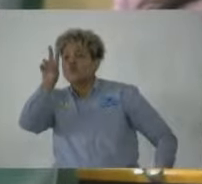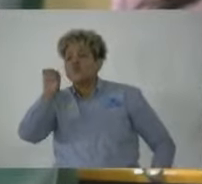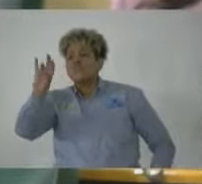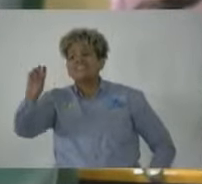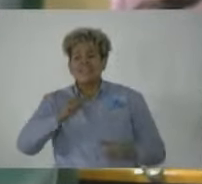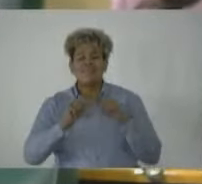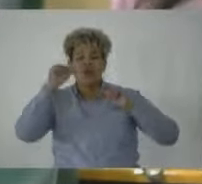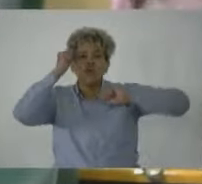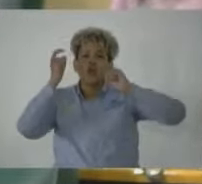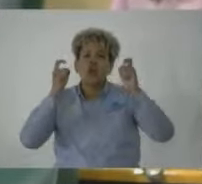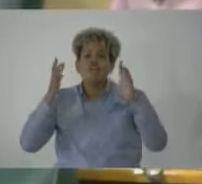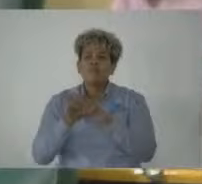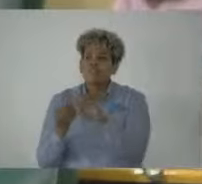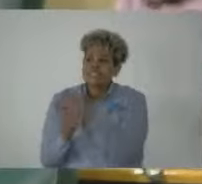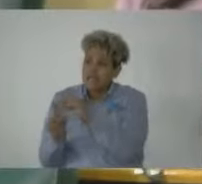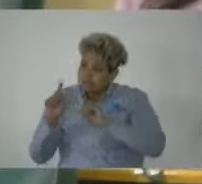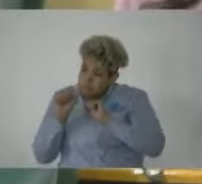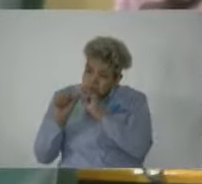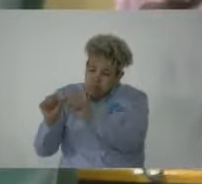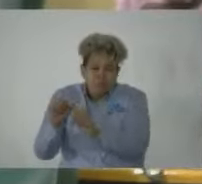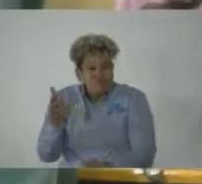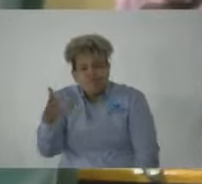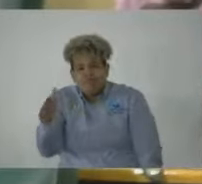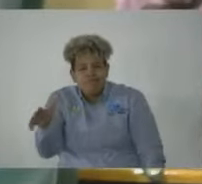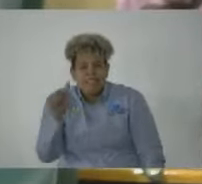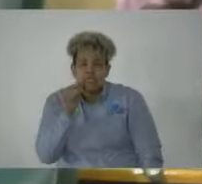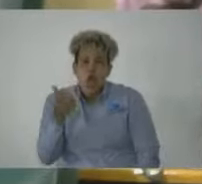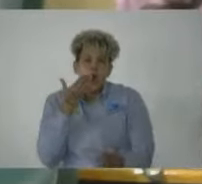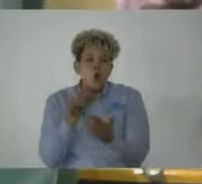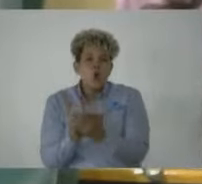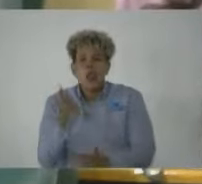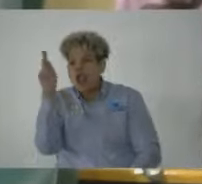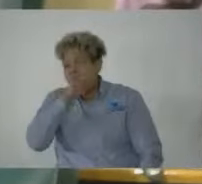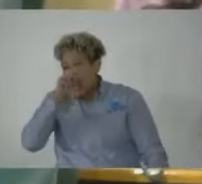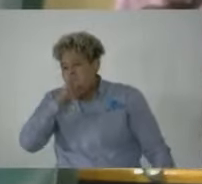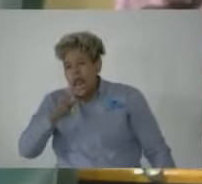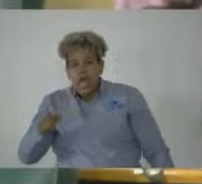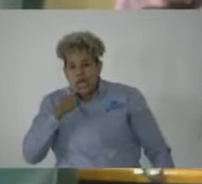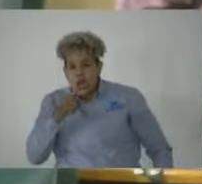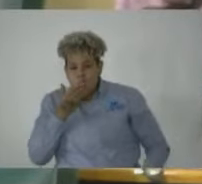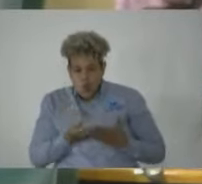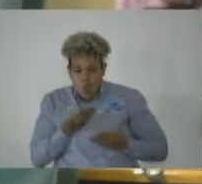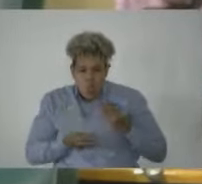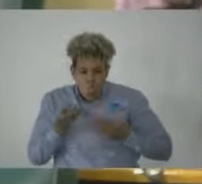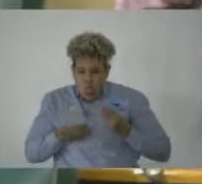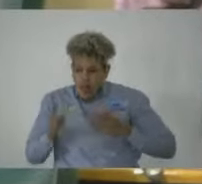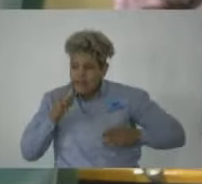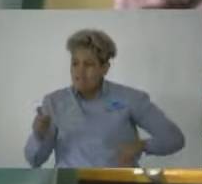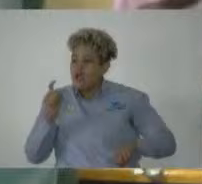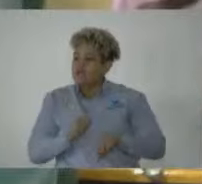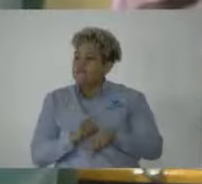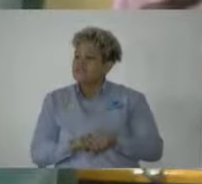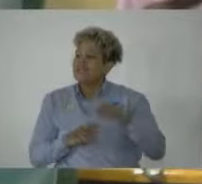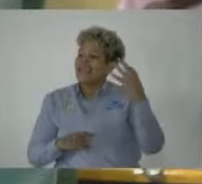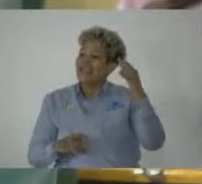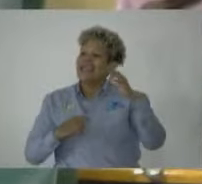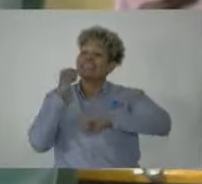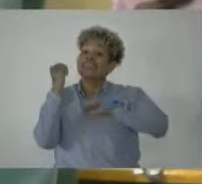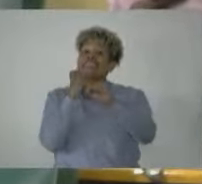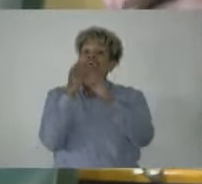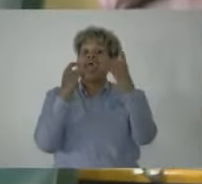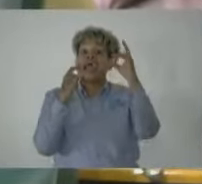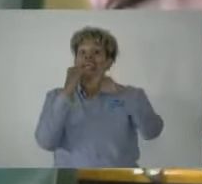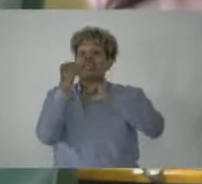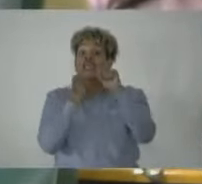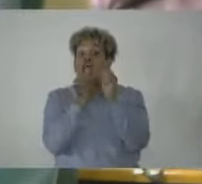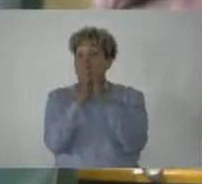2007 administration were unsustainable and reckless. Yes. Madam Speaker, for periods during that 18-year stretch,